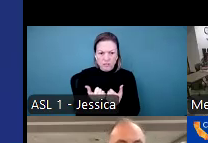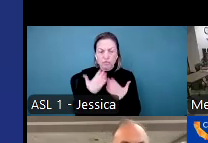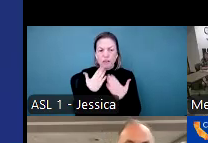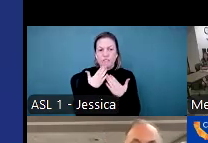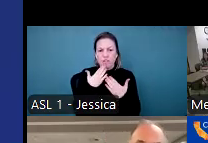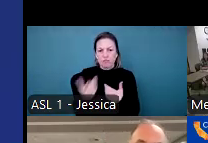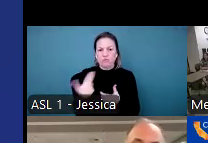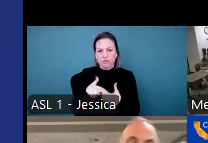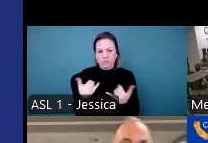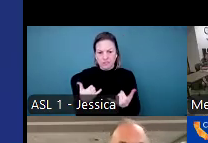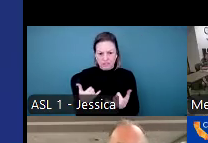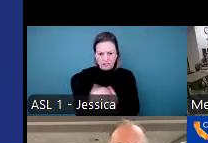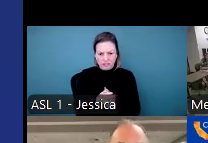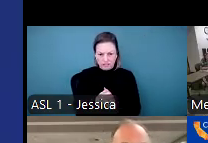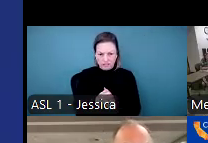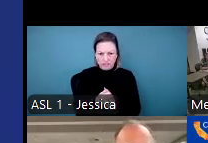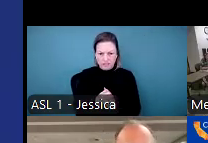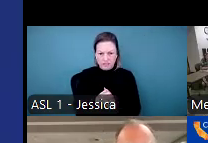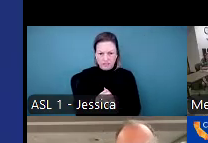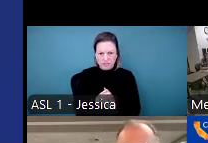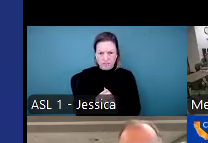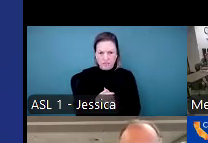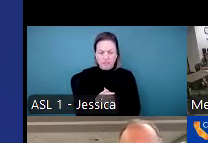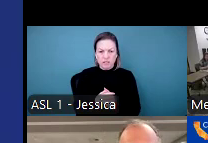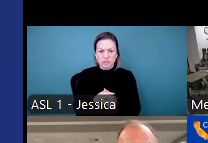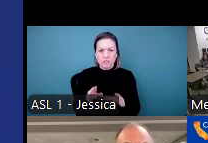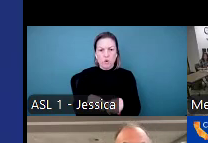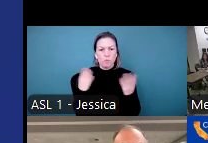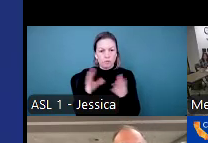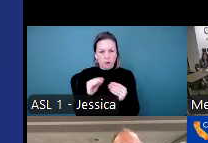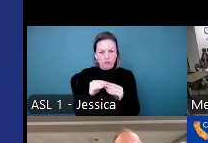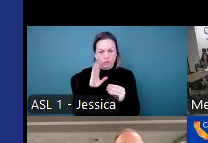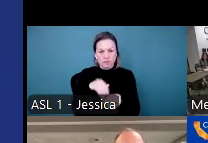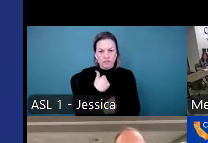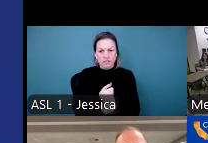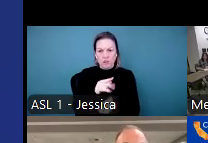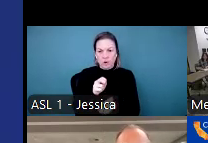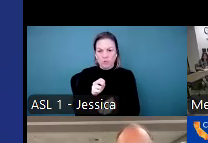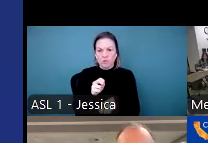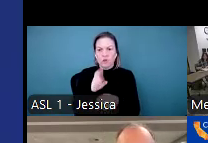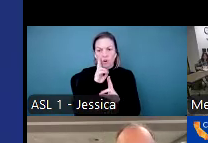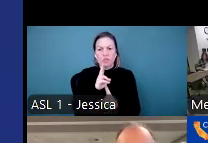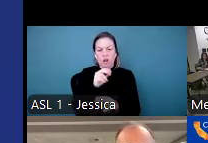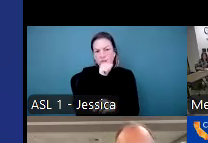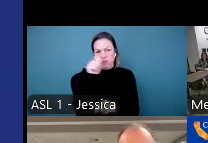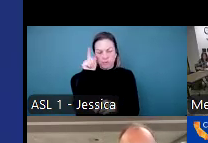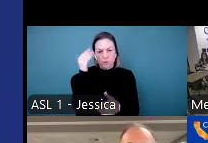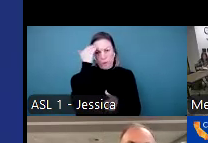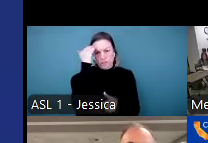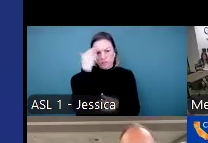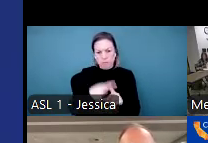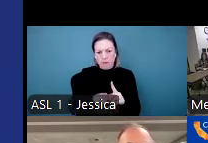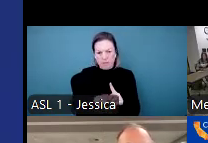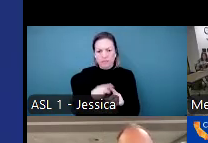us today, provide opening remarks, and help set the tone as we honor Alzheimer's Awareness Month and